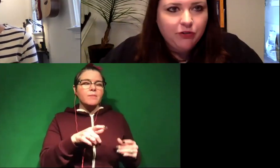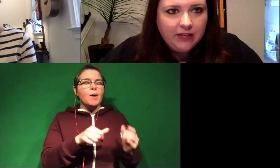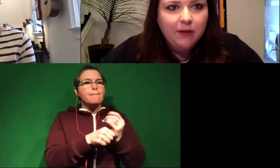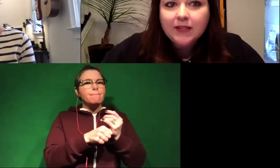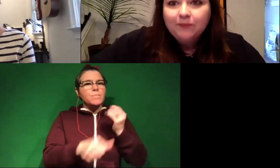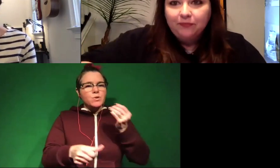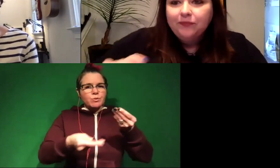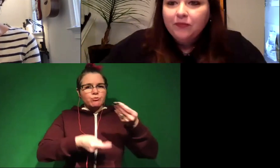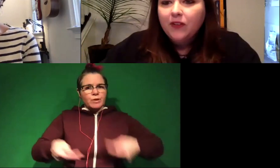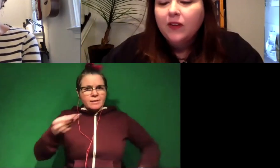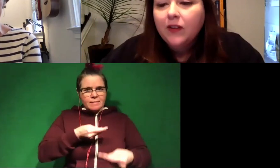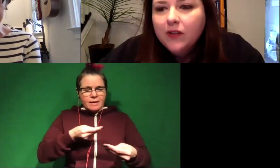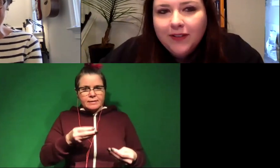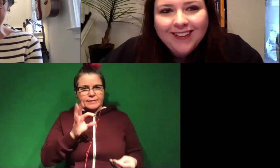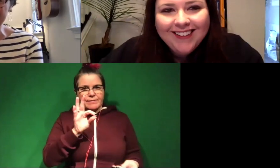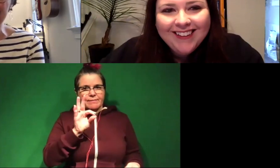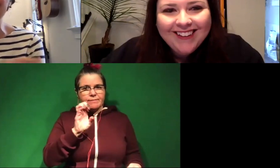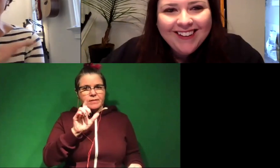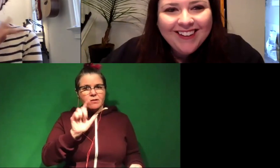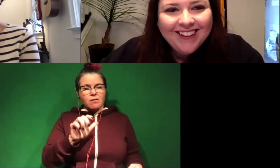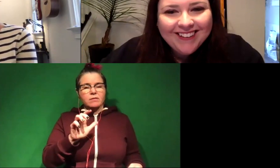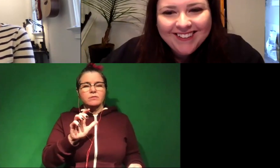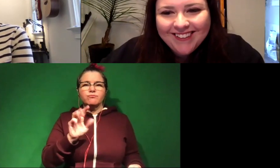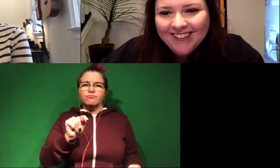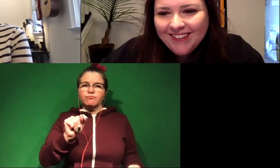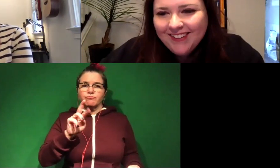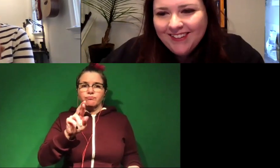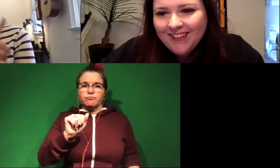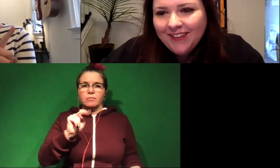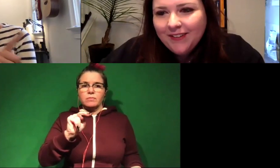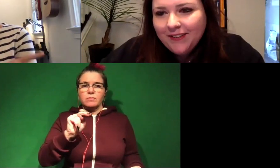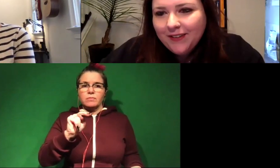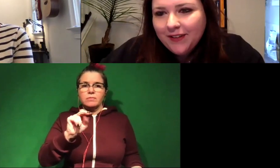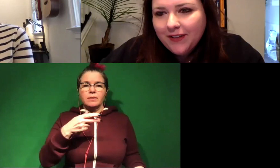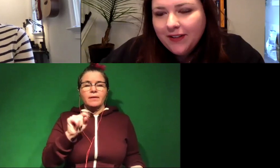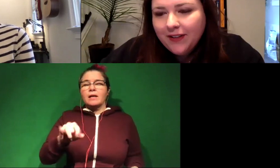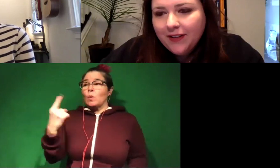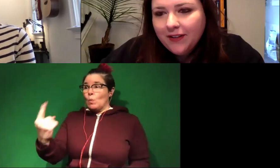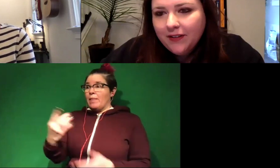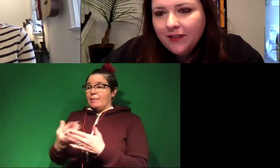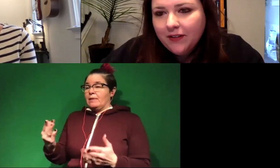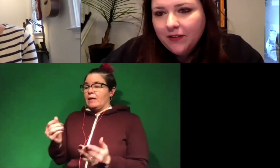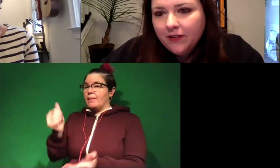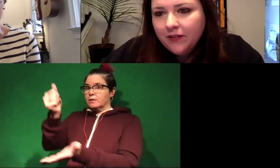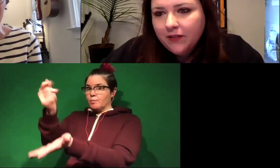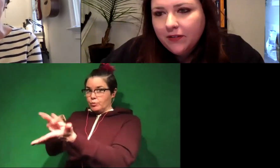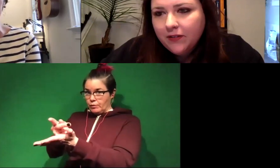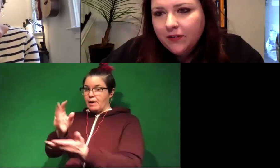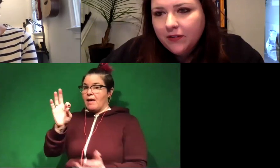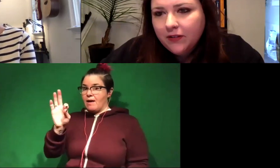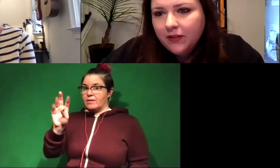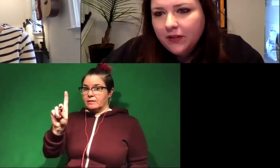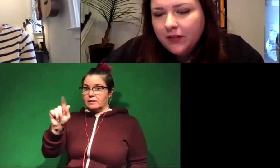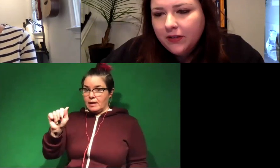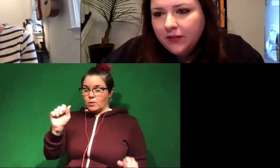Yes. So that is the only thing, that is the only single thing that is approved by the FDA that you